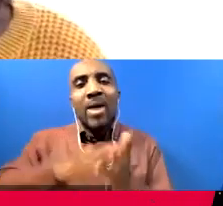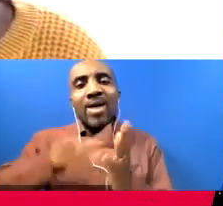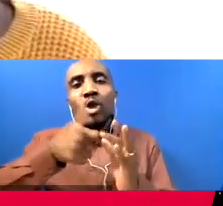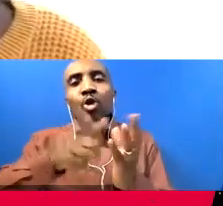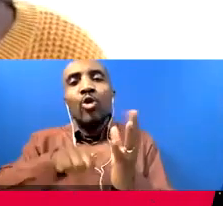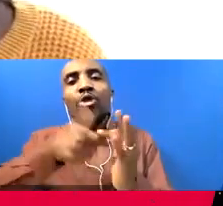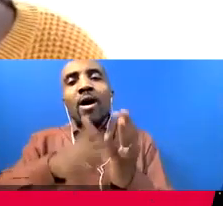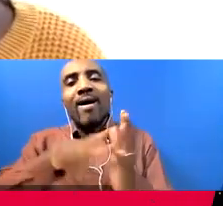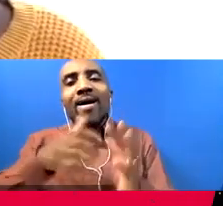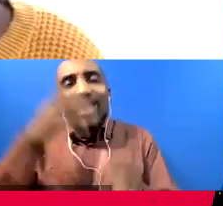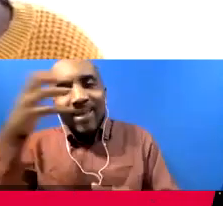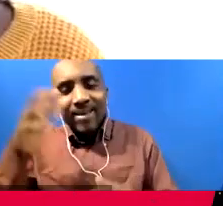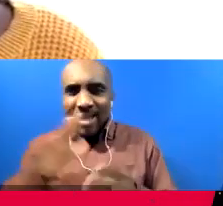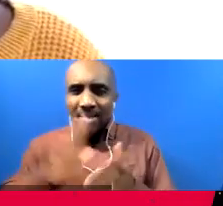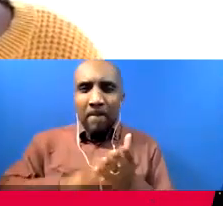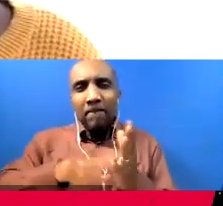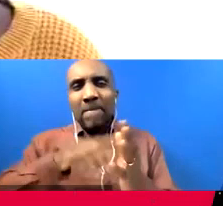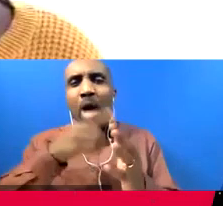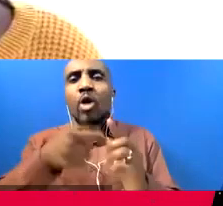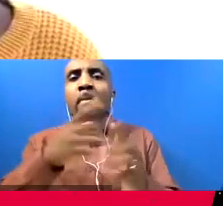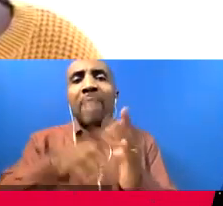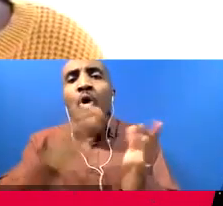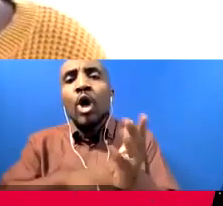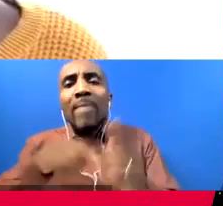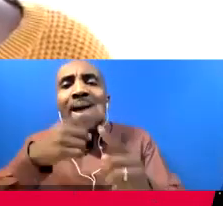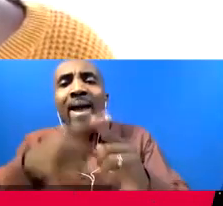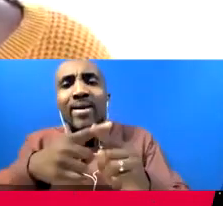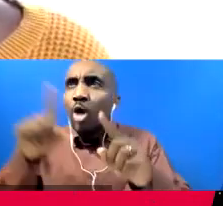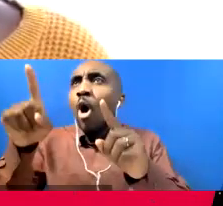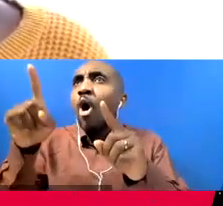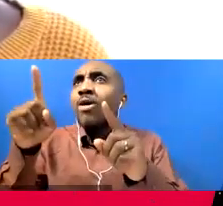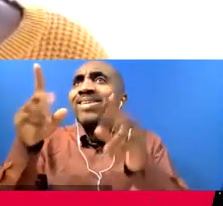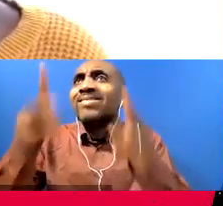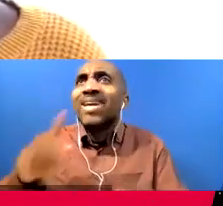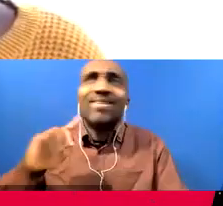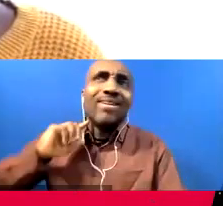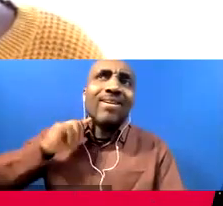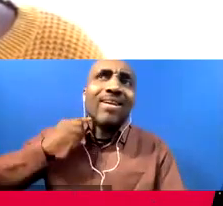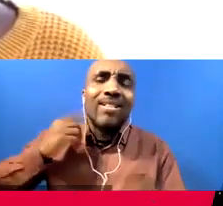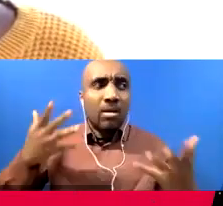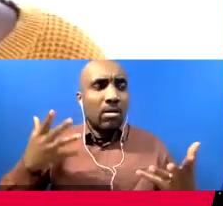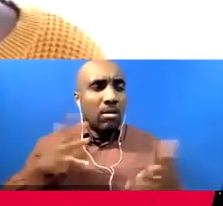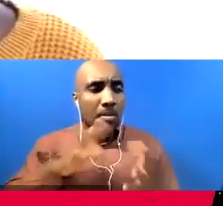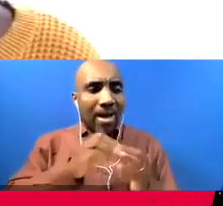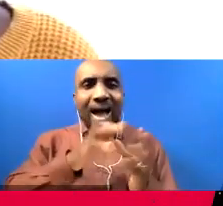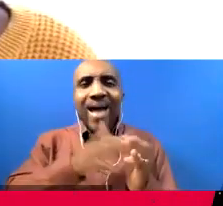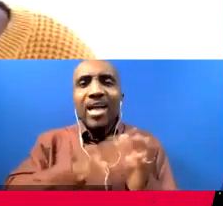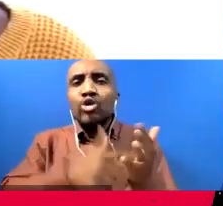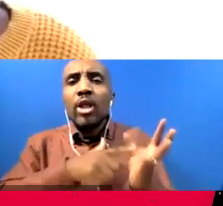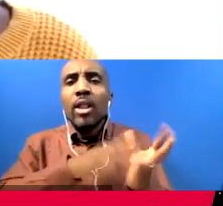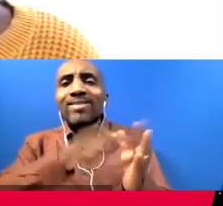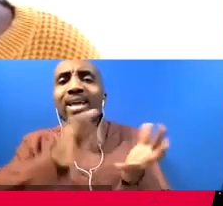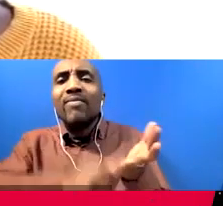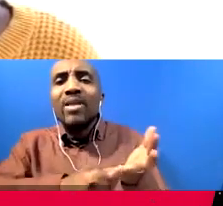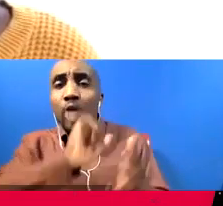oh, like MLK or like Malcolm X, like they were the only people who could do it. And now that they're gone, nobody can do it. But Angela Davis actually says in one of